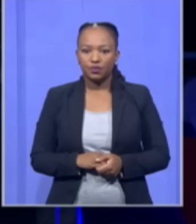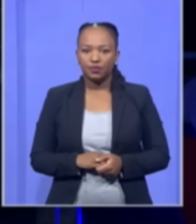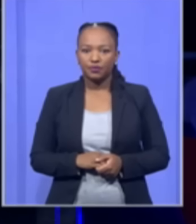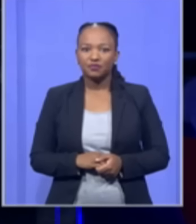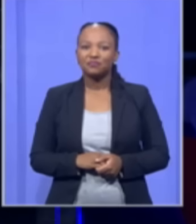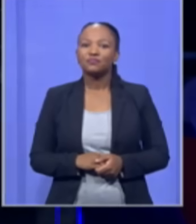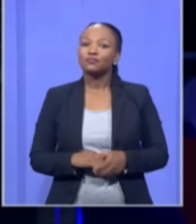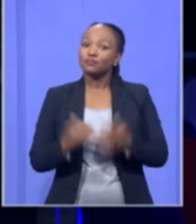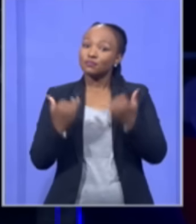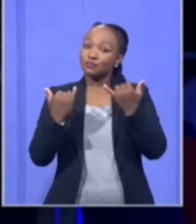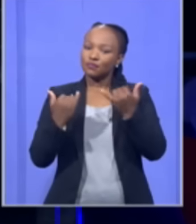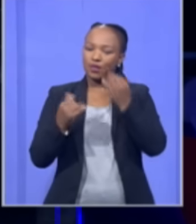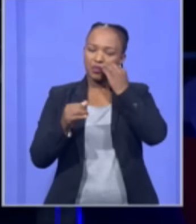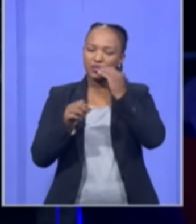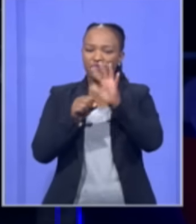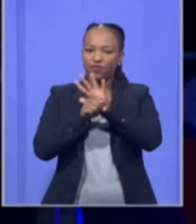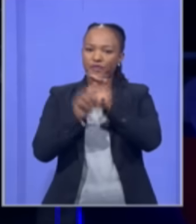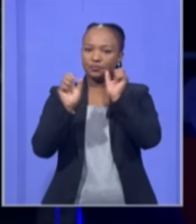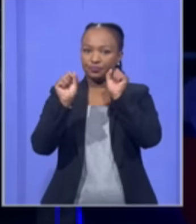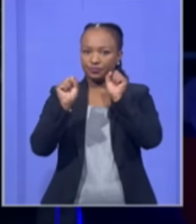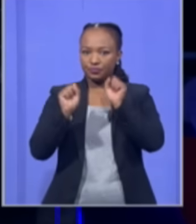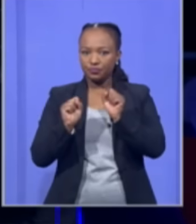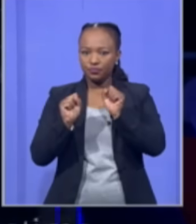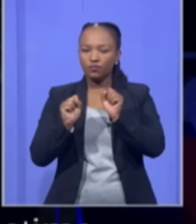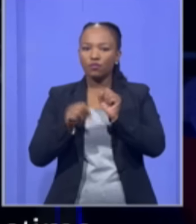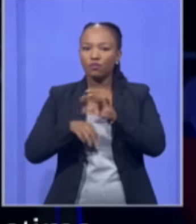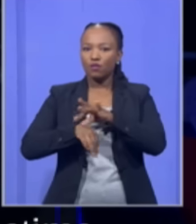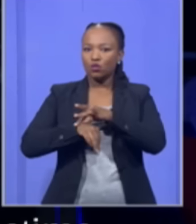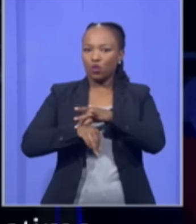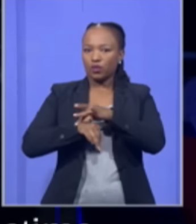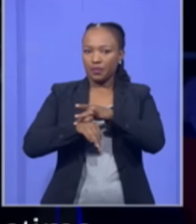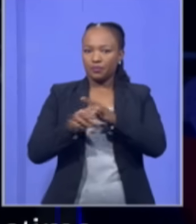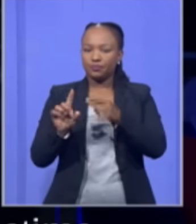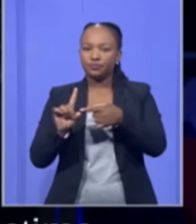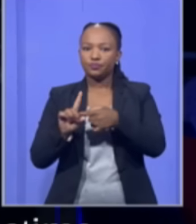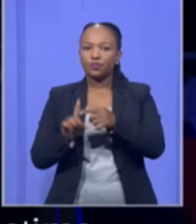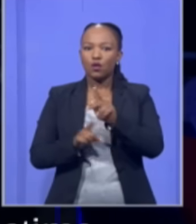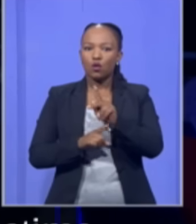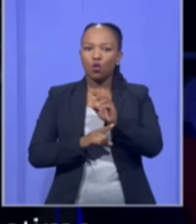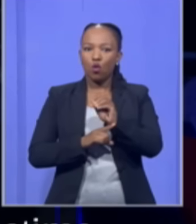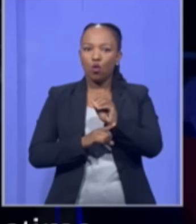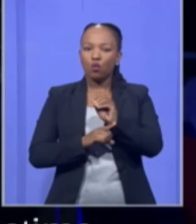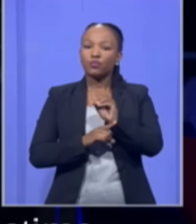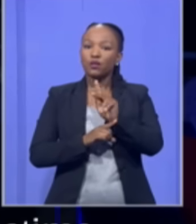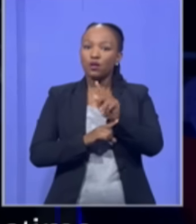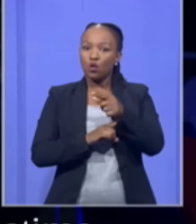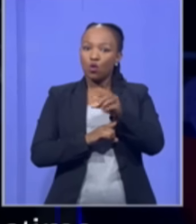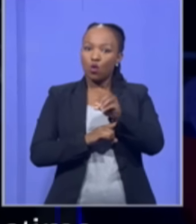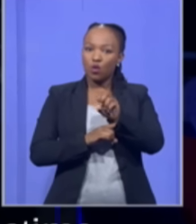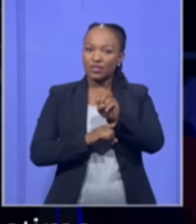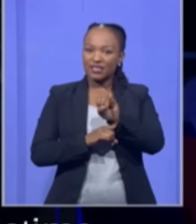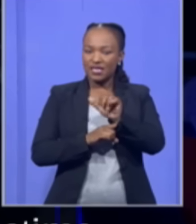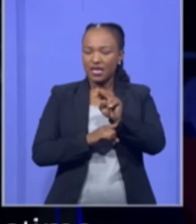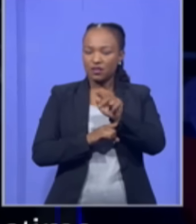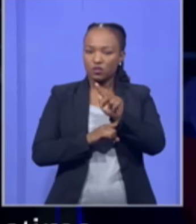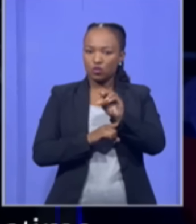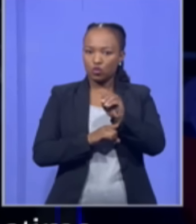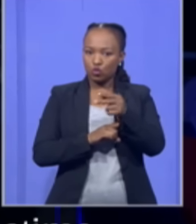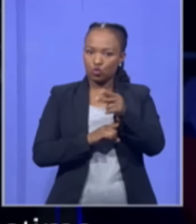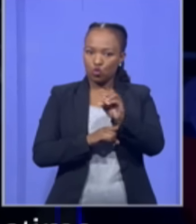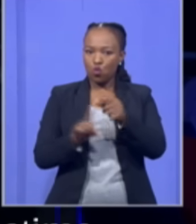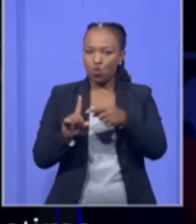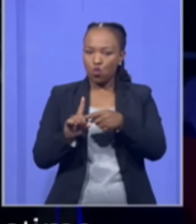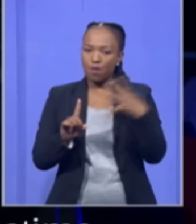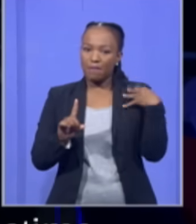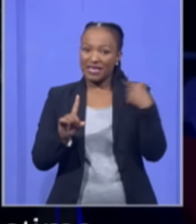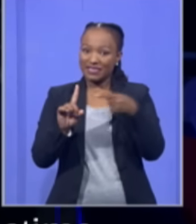Re theoha le tsona. Letona la motlakase ngaka Kgosieng Tshwara-Mokgopa le re hona le moralo wa ho lokisa diteishene tsa motlakase tse